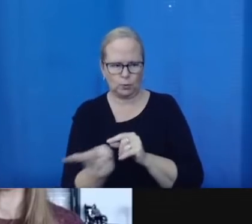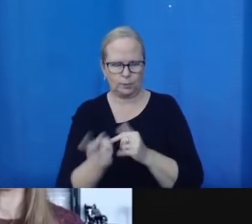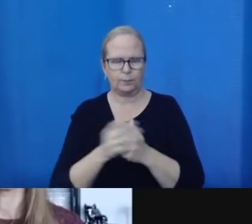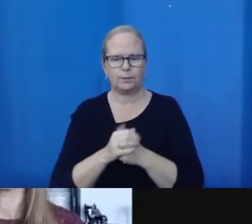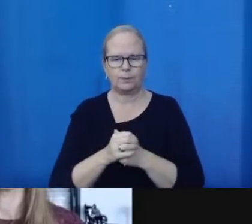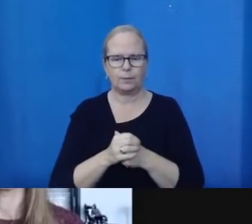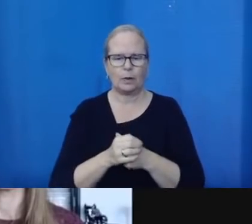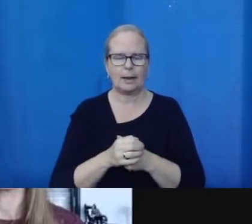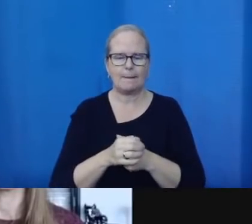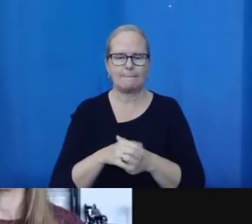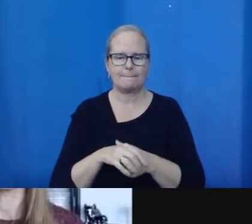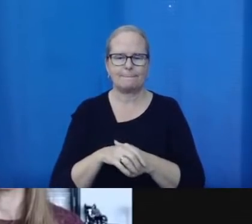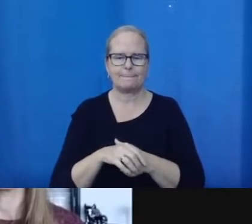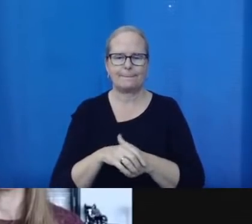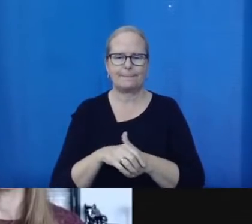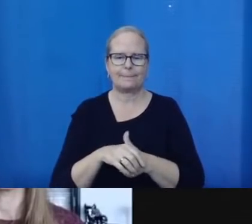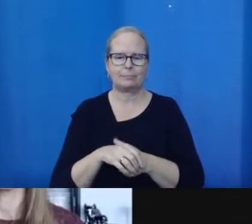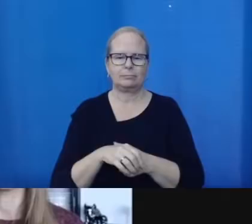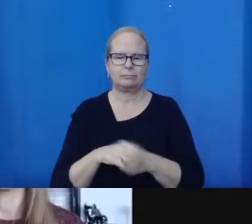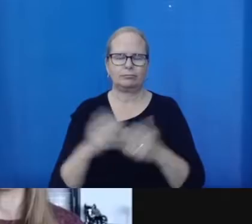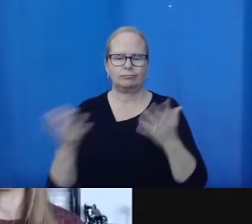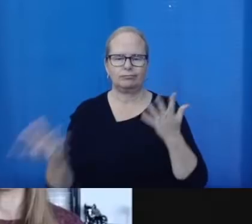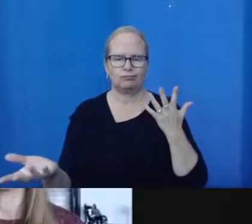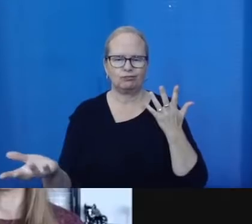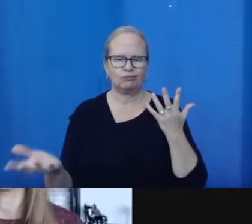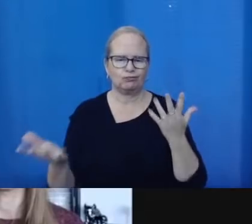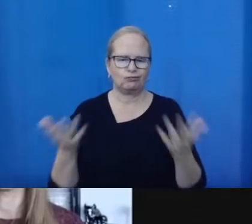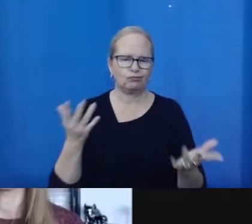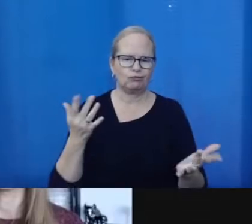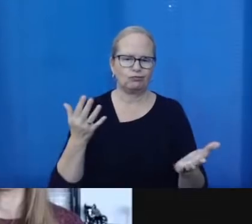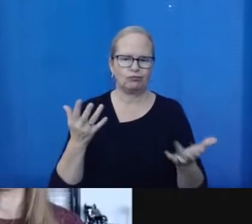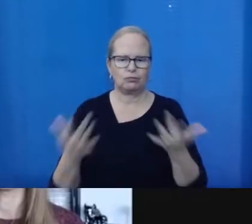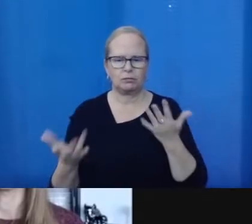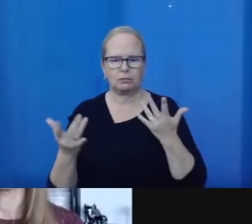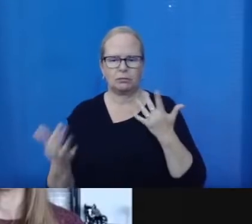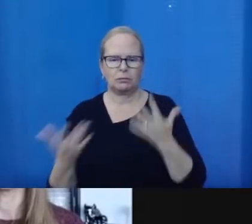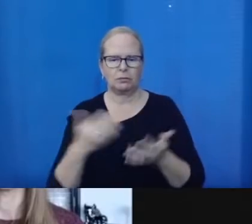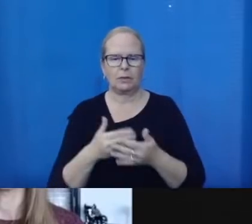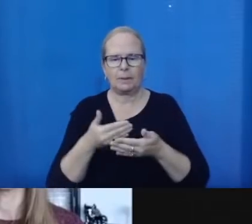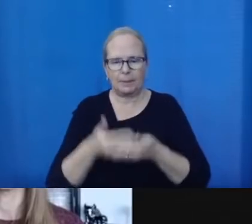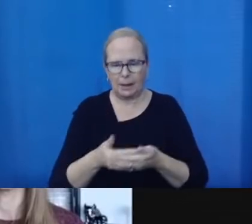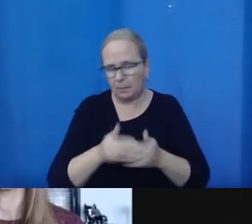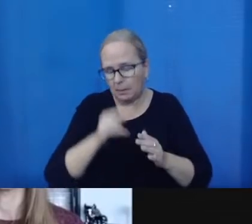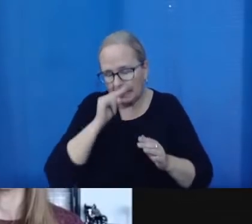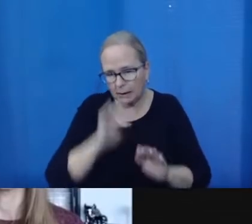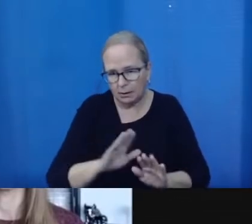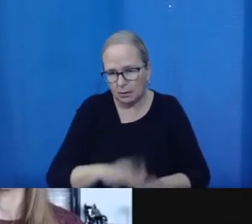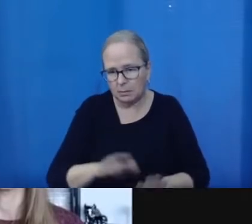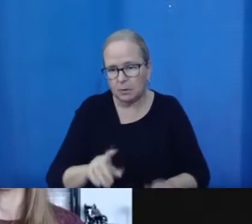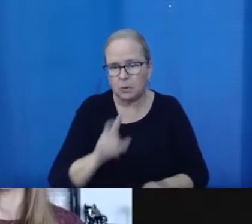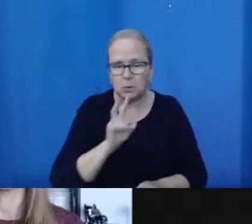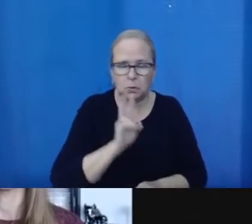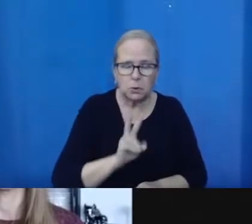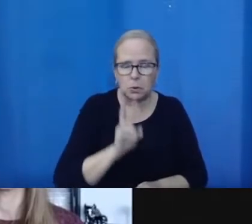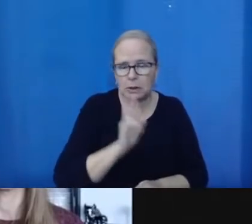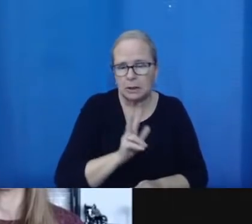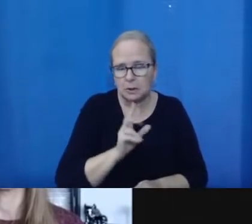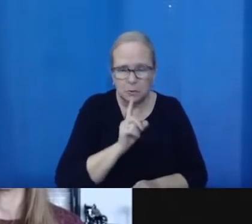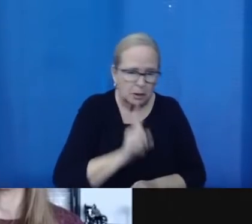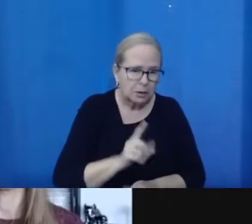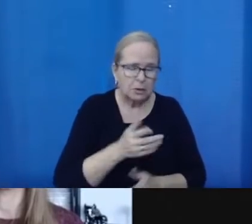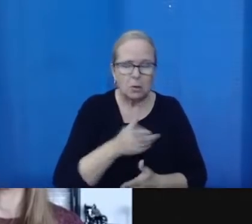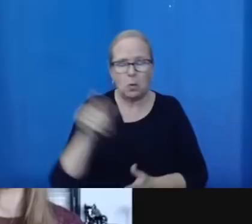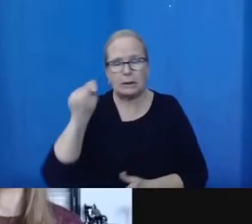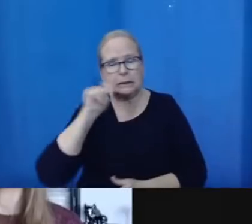middle tiny human, a human who is actively aging, comes to you just as a